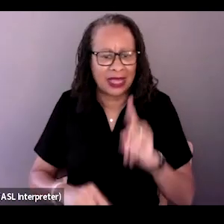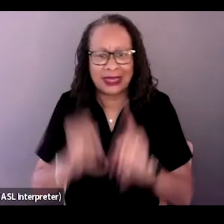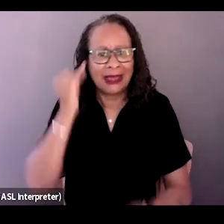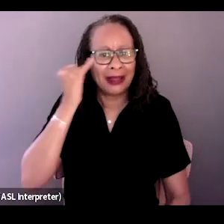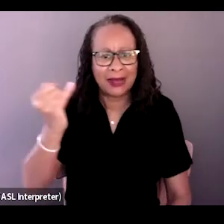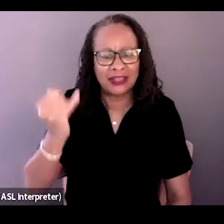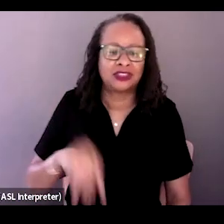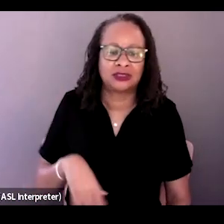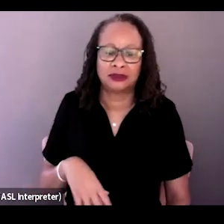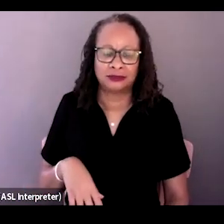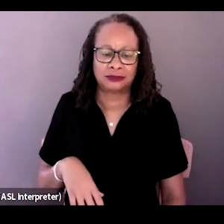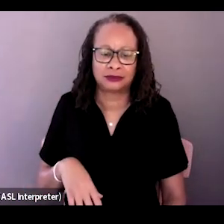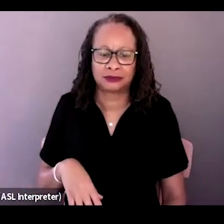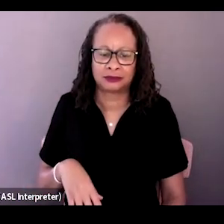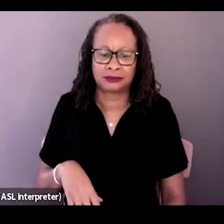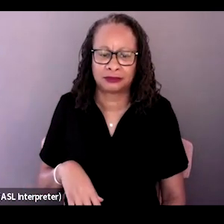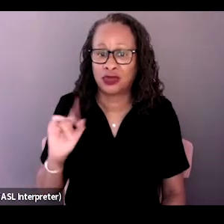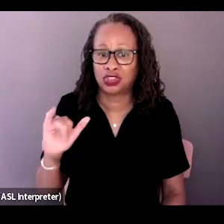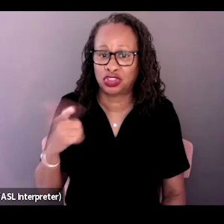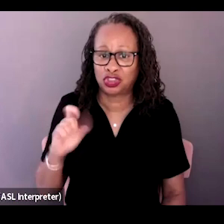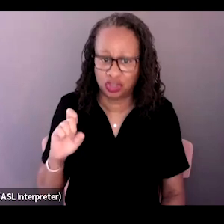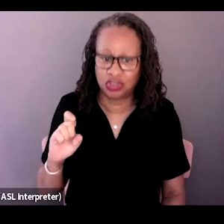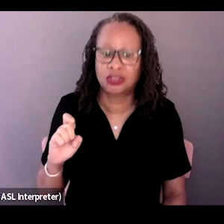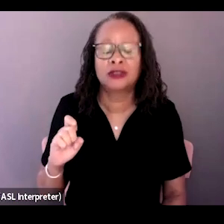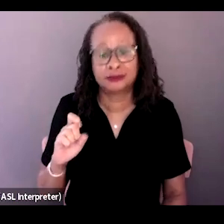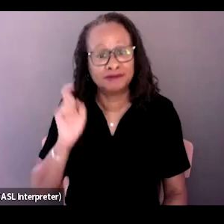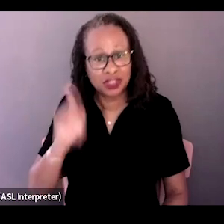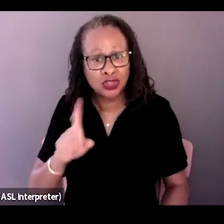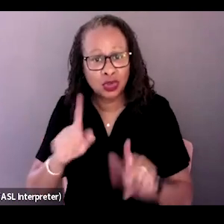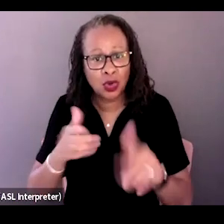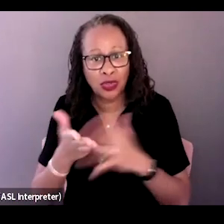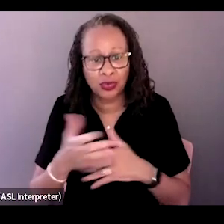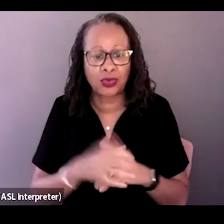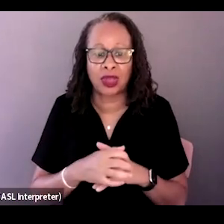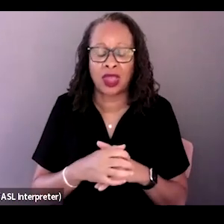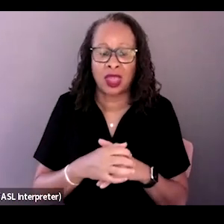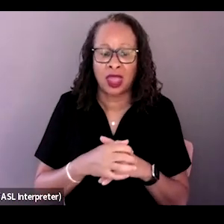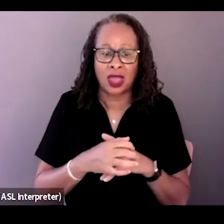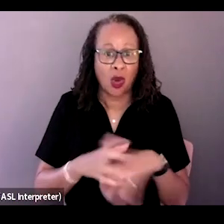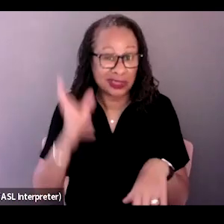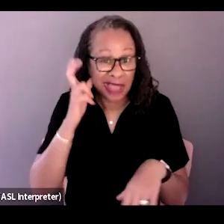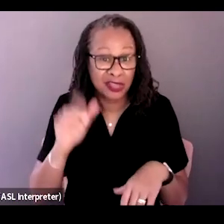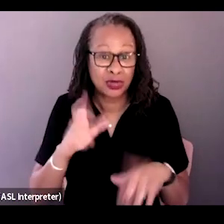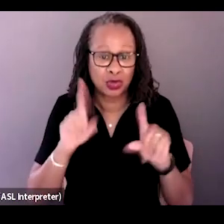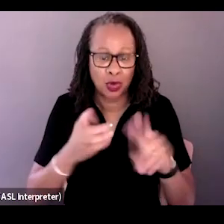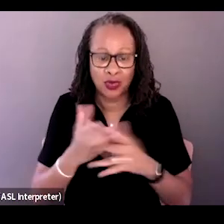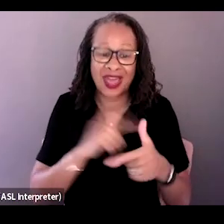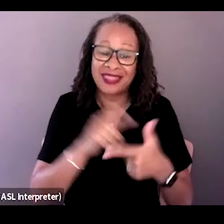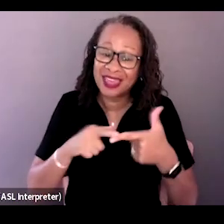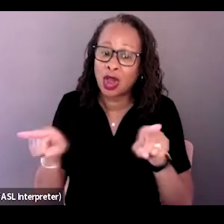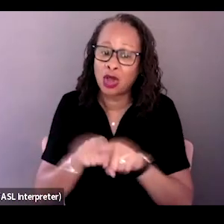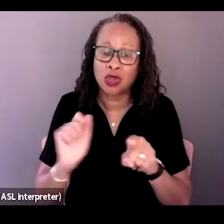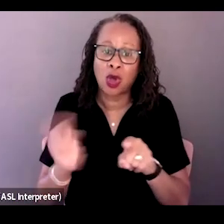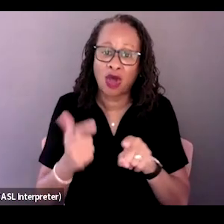imagine the amount of footage that you had to go through, oral sound that you had to go through, and then all of those